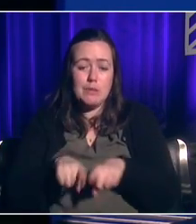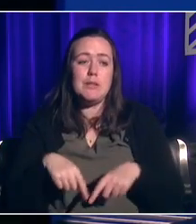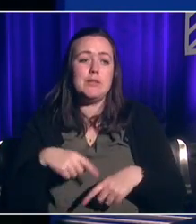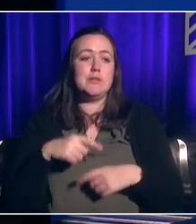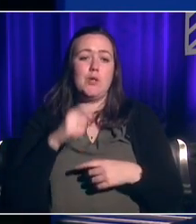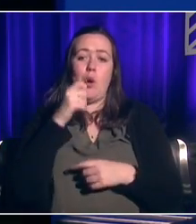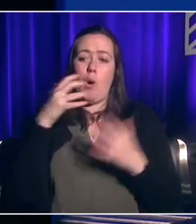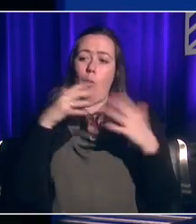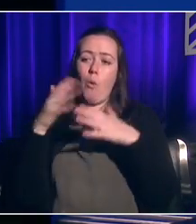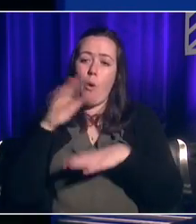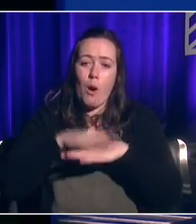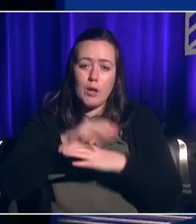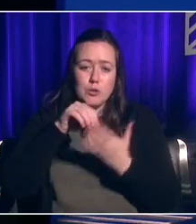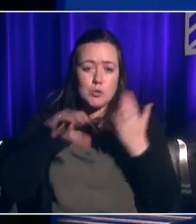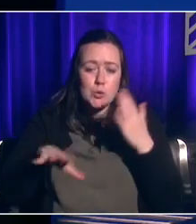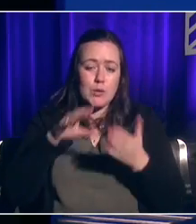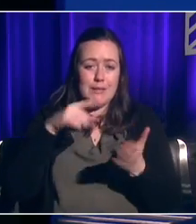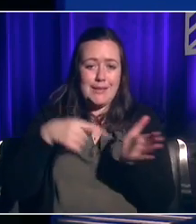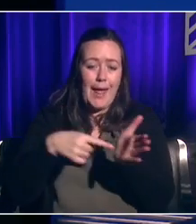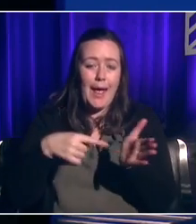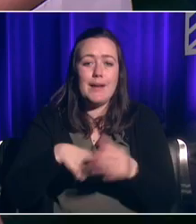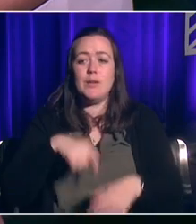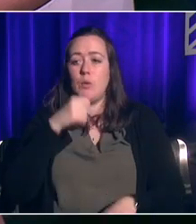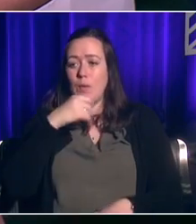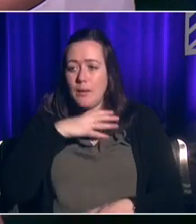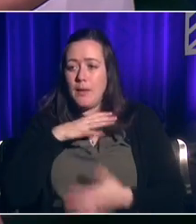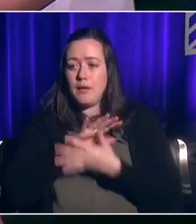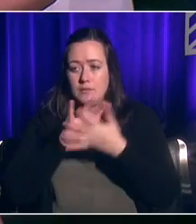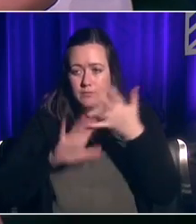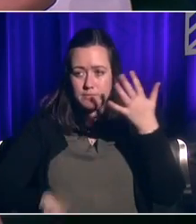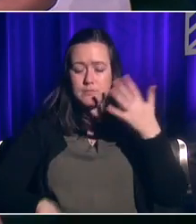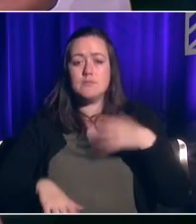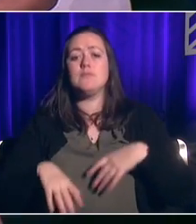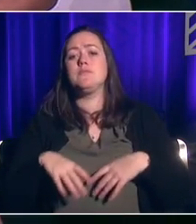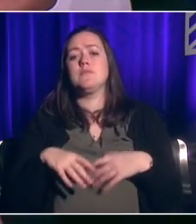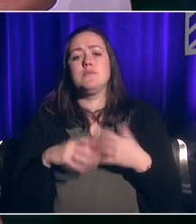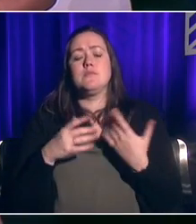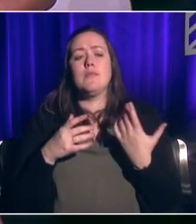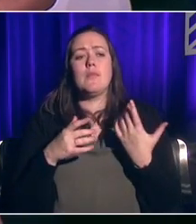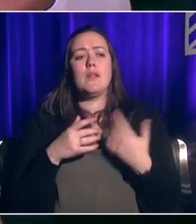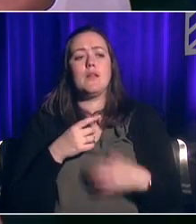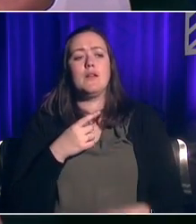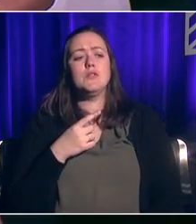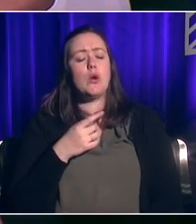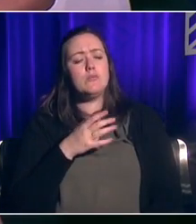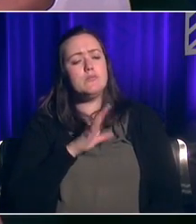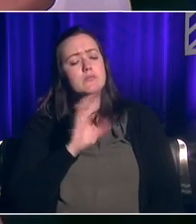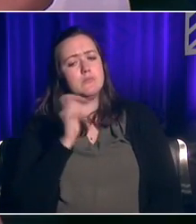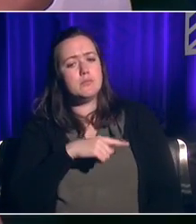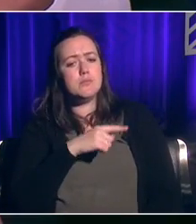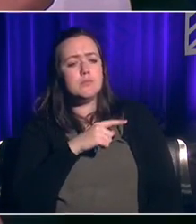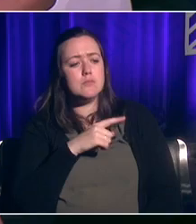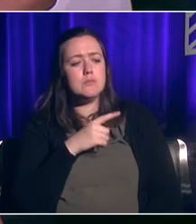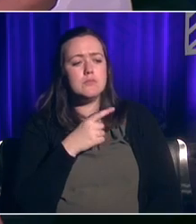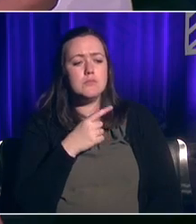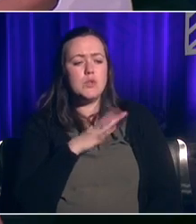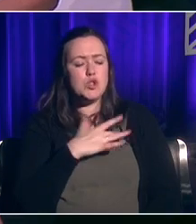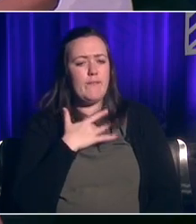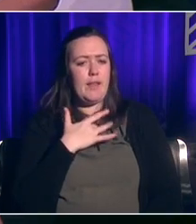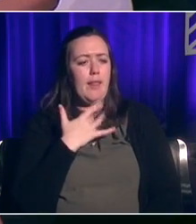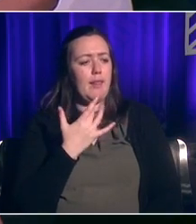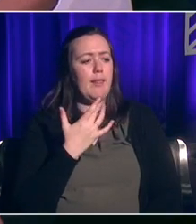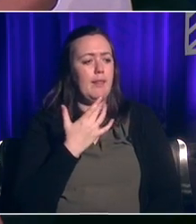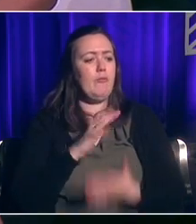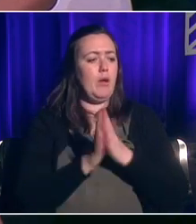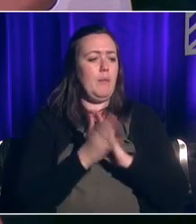students when it comes to student death, and the list goes on. What's your sense in terms of people who are here, obviously are very interested in what's happening and getting